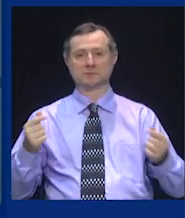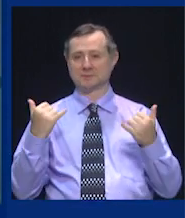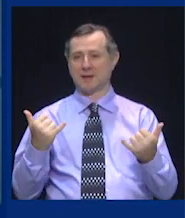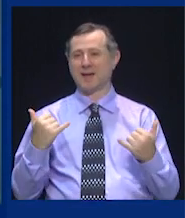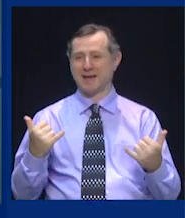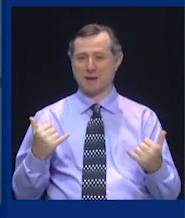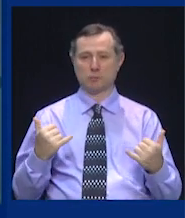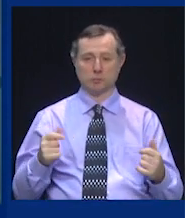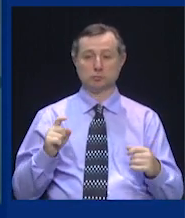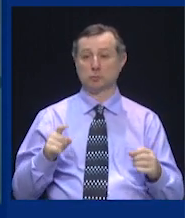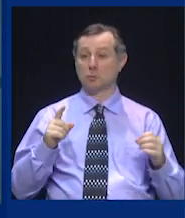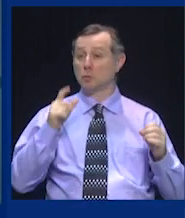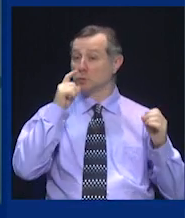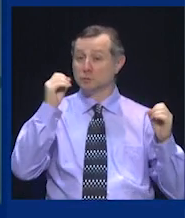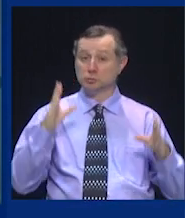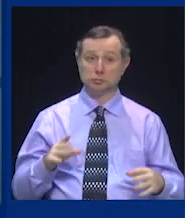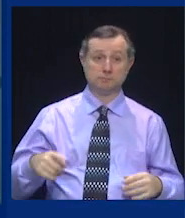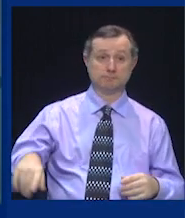teachers,